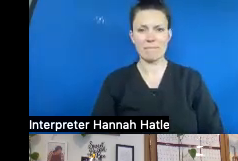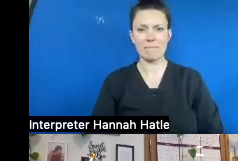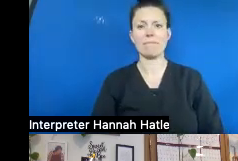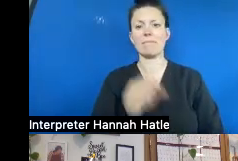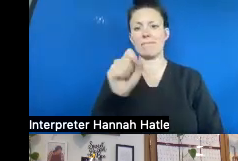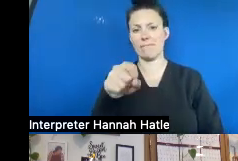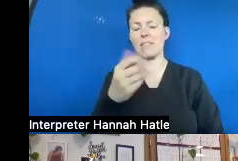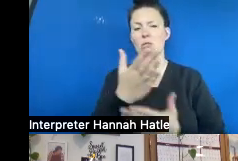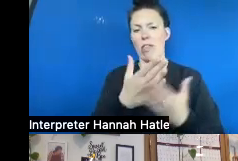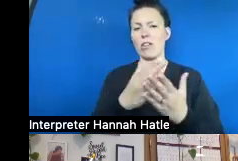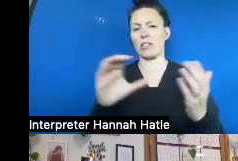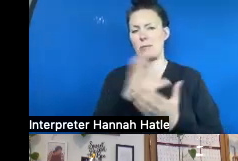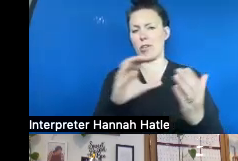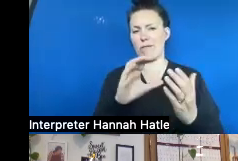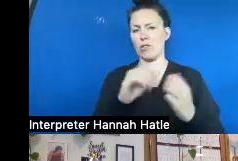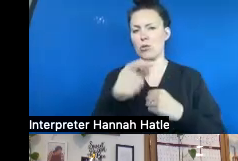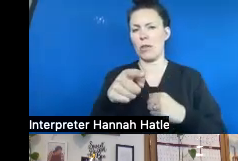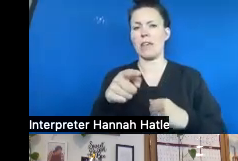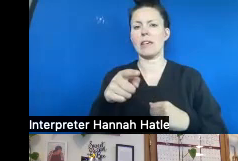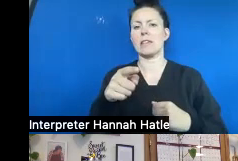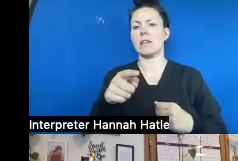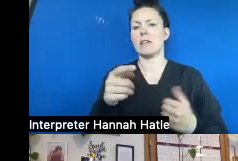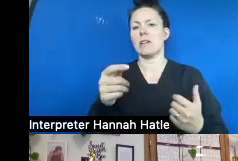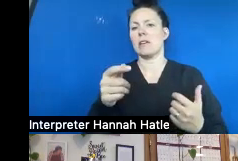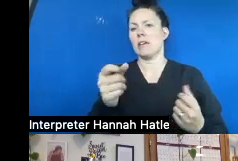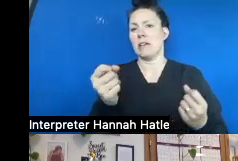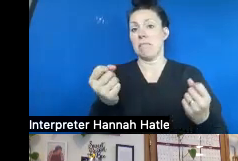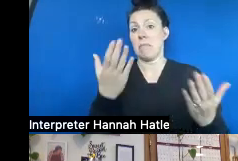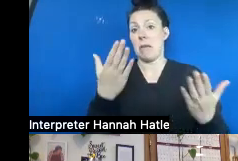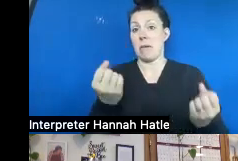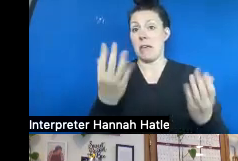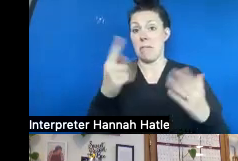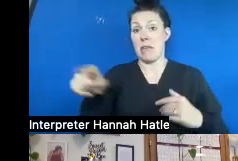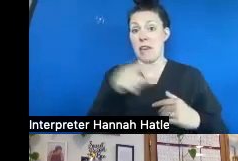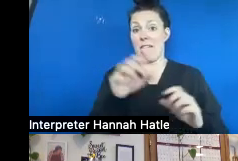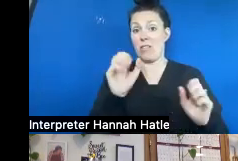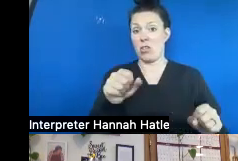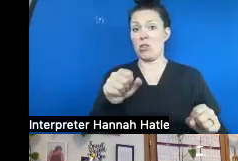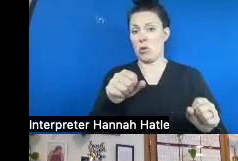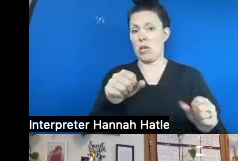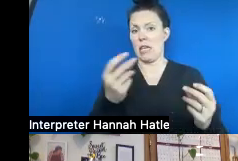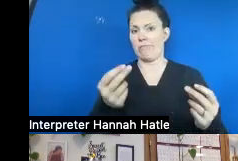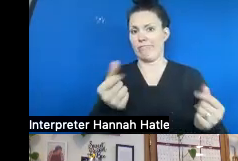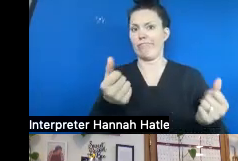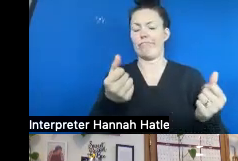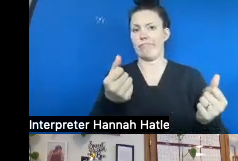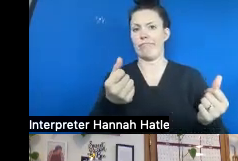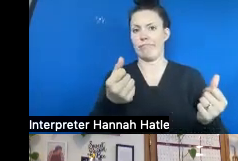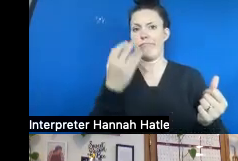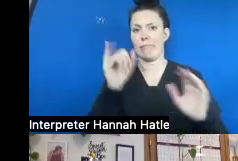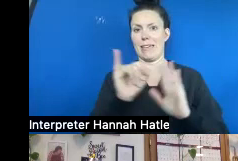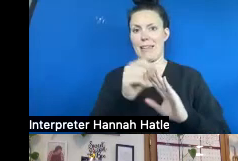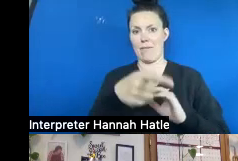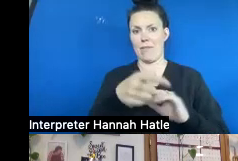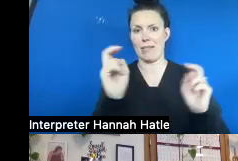confusion, and when you're first listening to this, or maybe there's many of you that can speak real easily on this topic